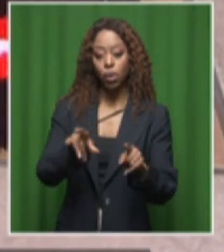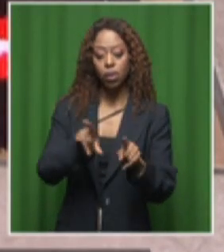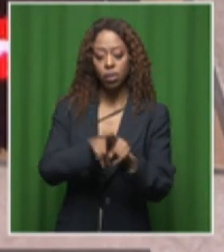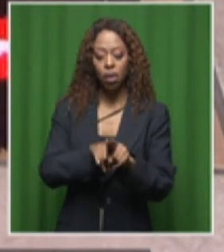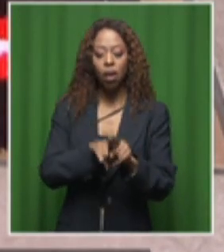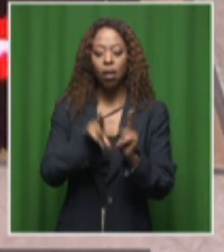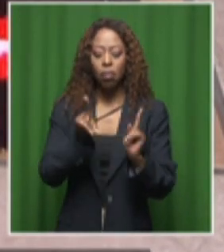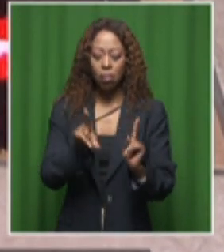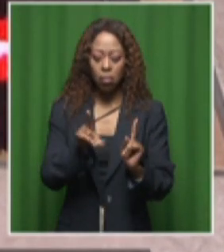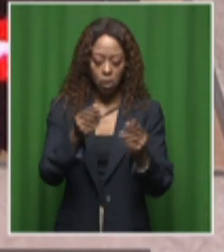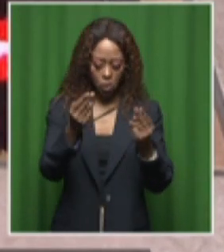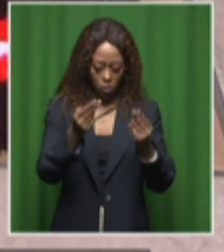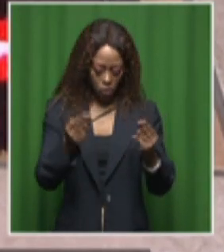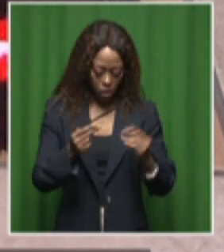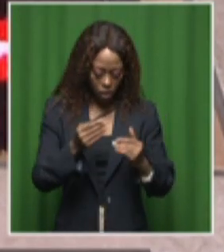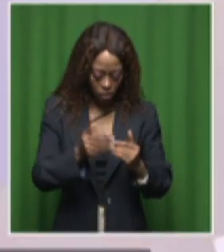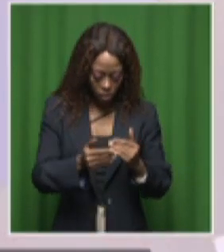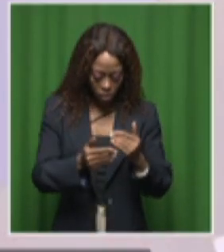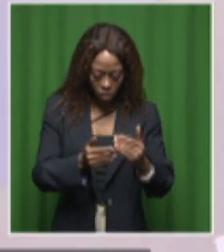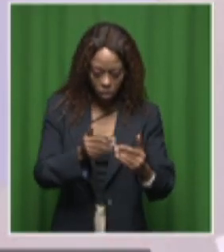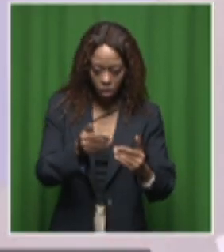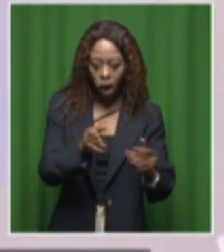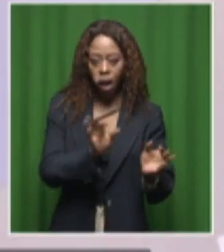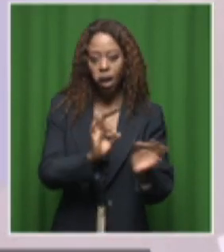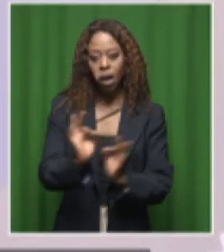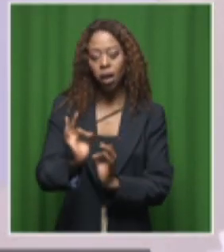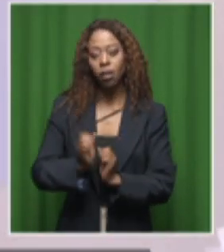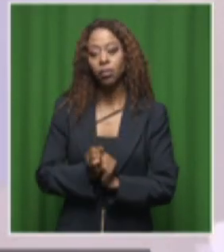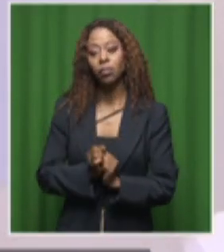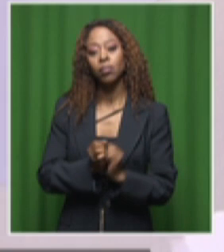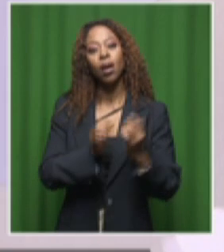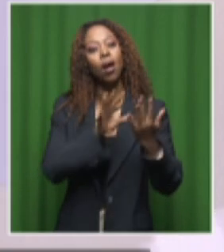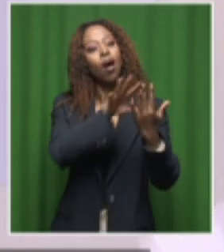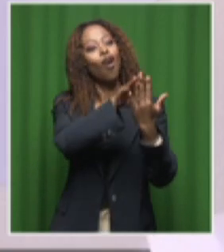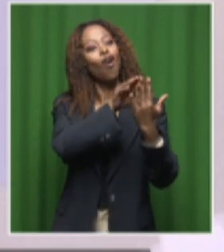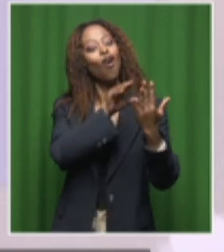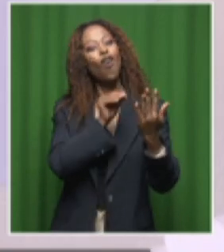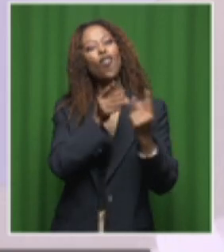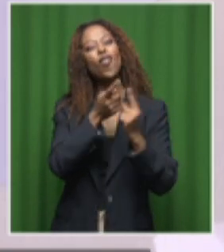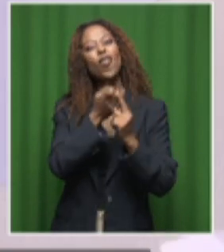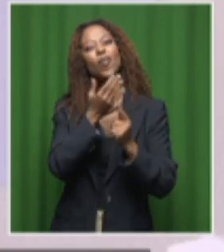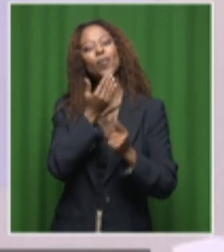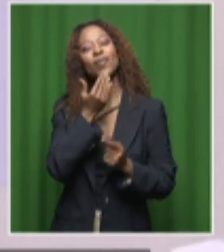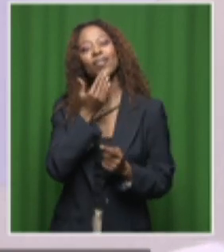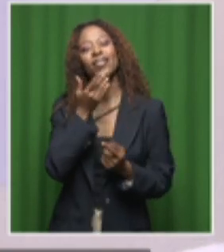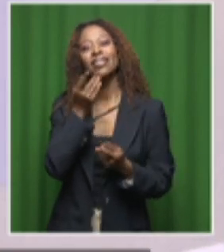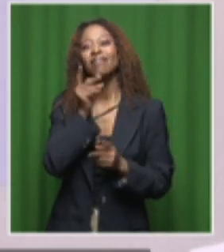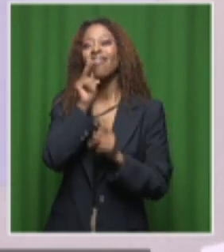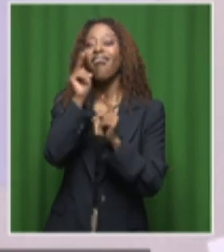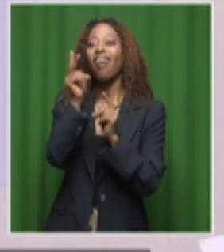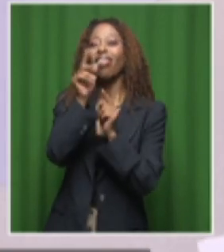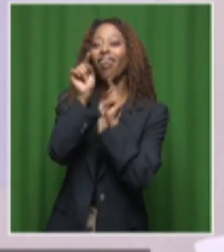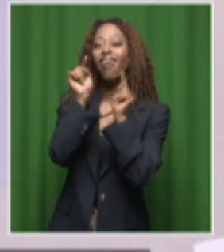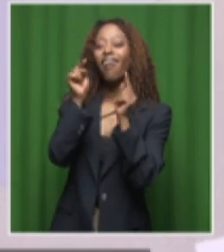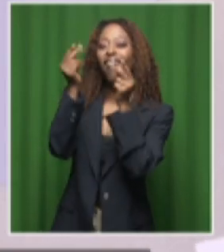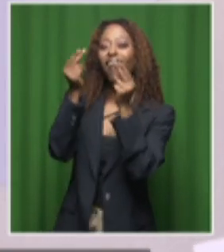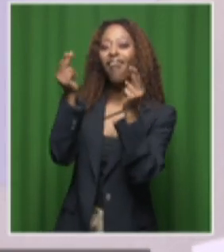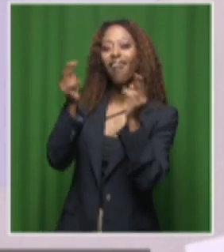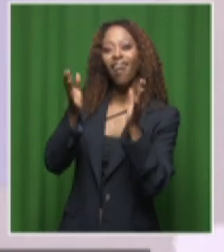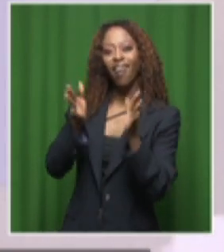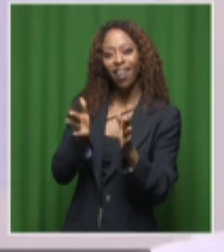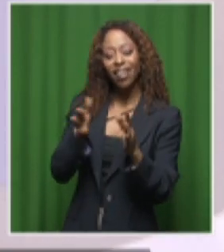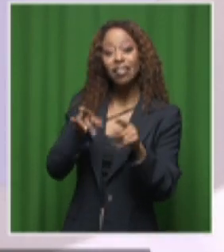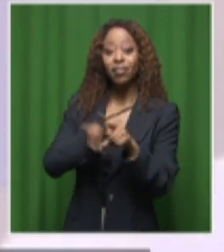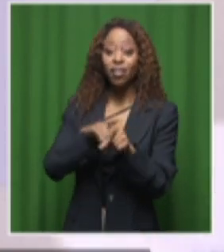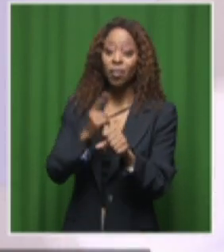intricate patterns and designs. My sources of inspiration I usually take from other artists. Like I